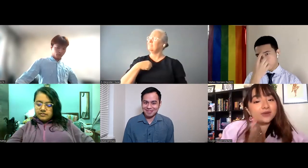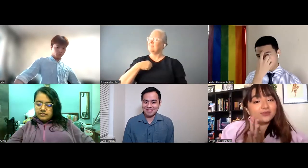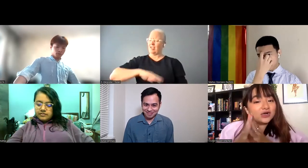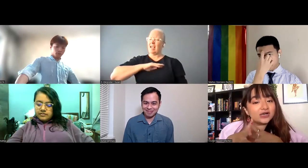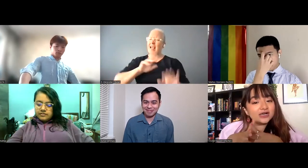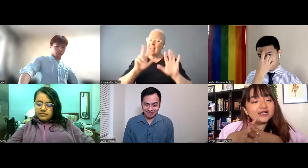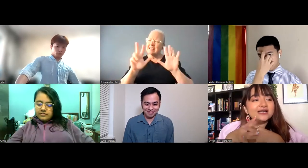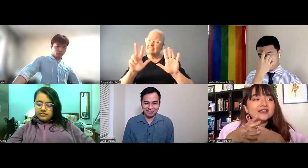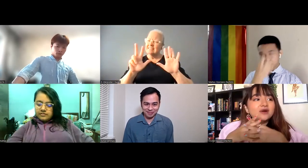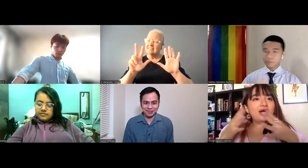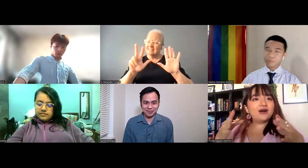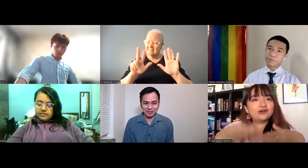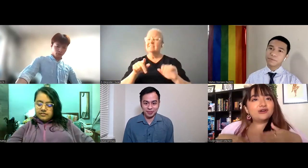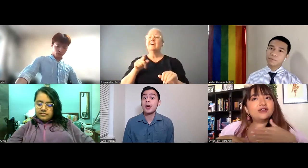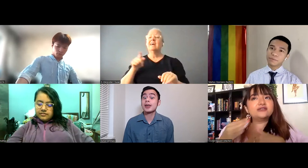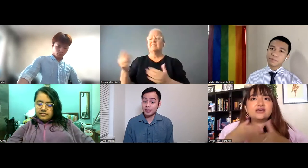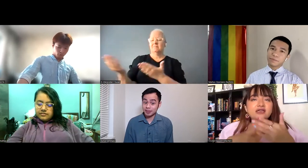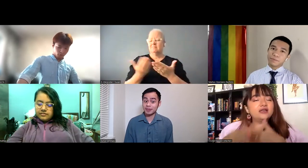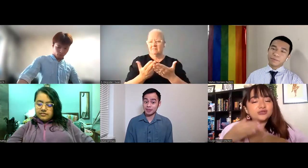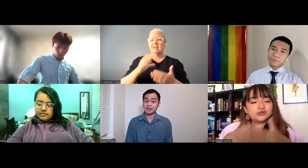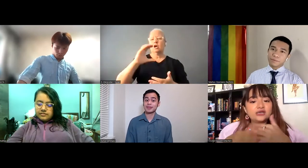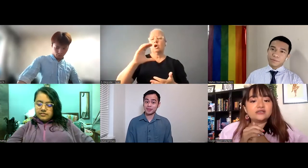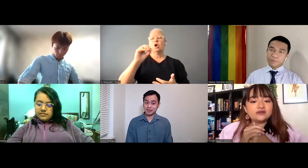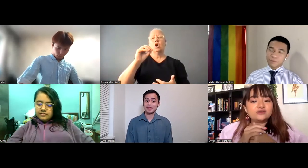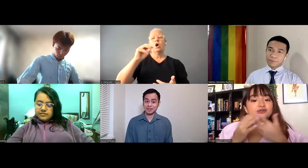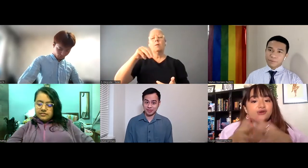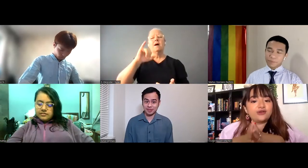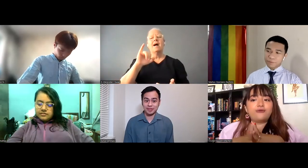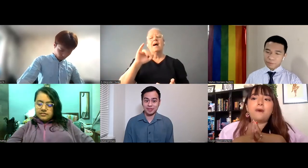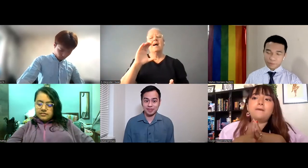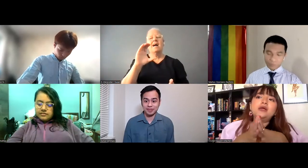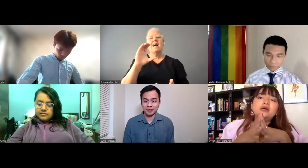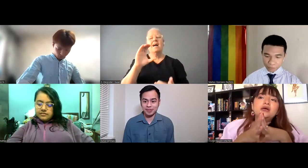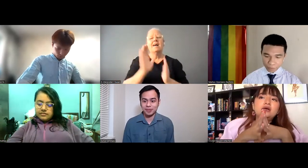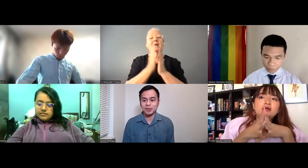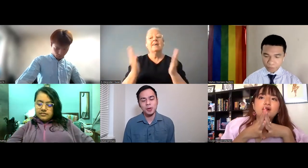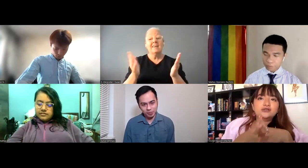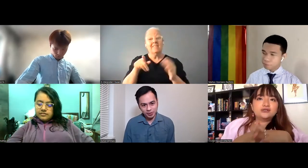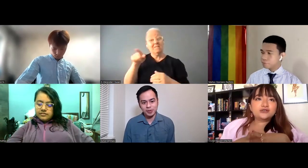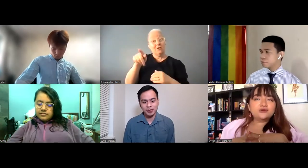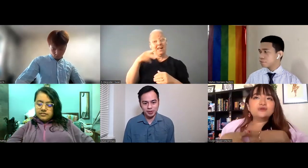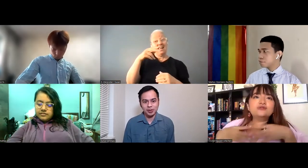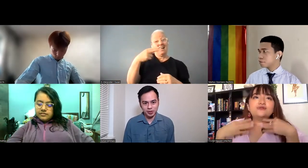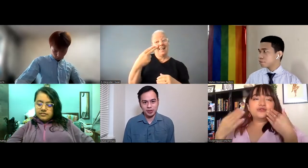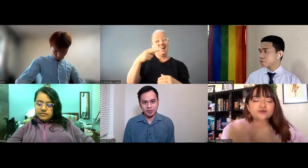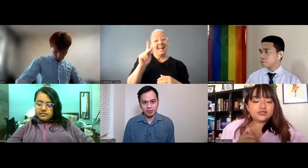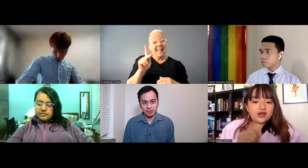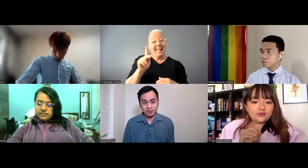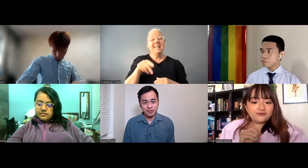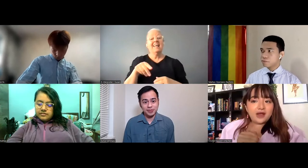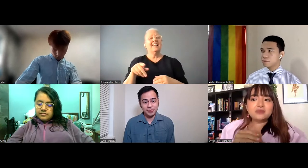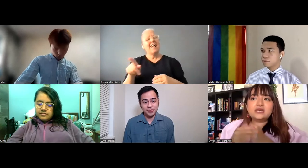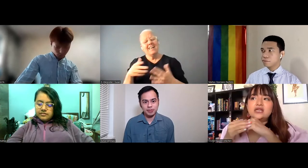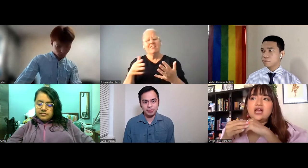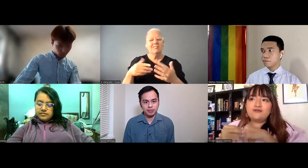a comic book about her, and they illustrated her journey from going to school or with sharing